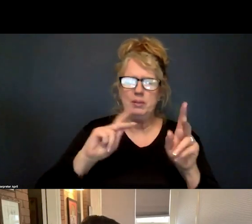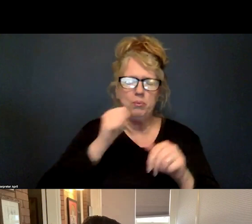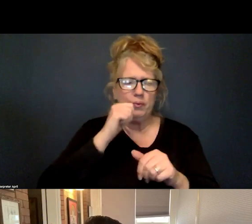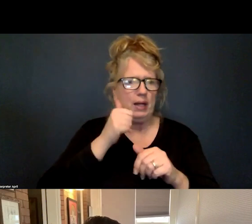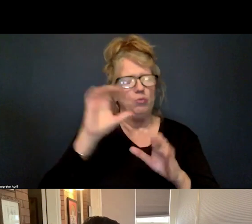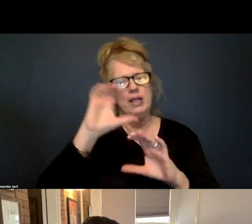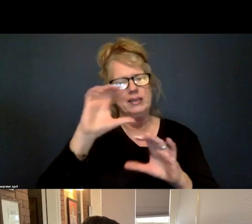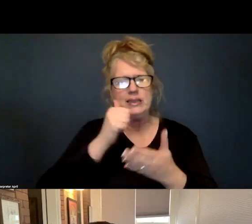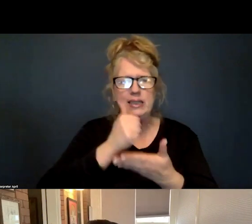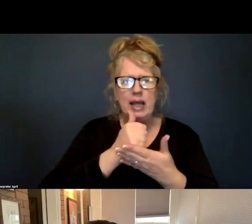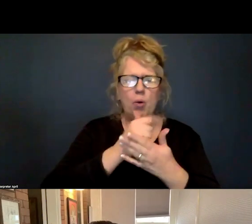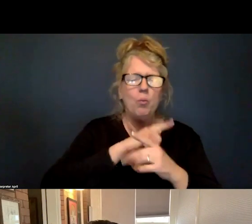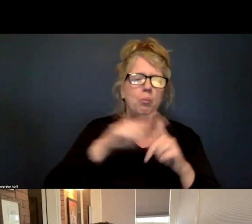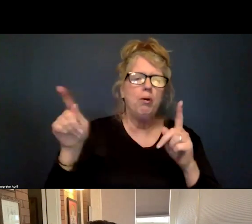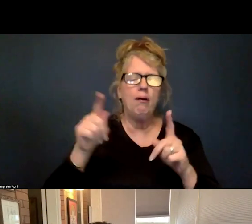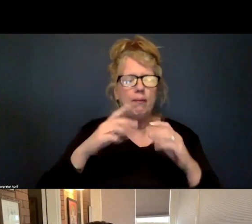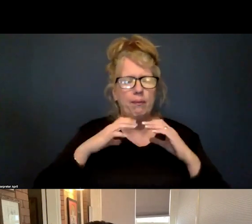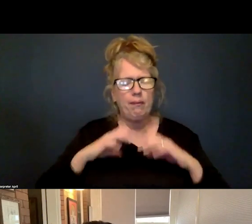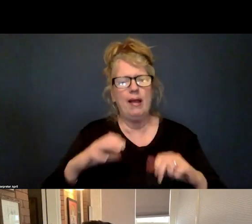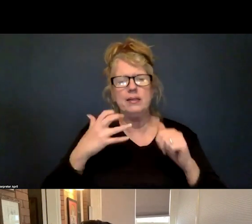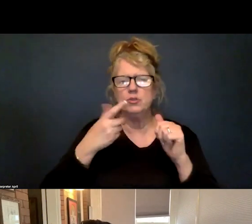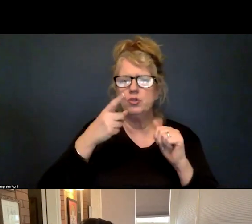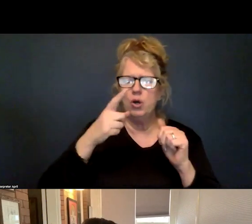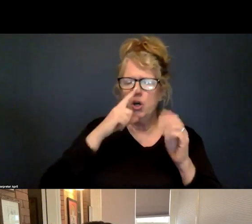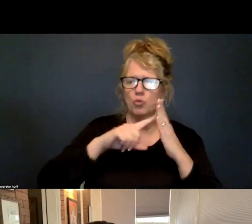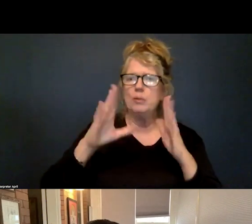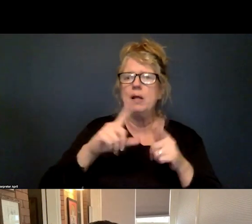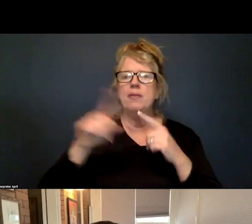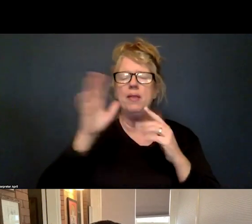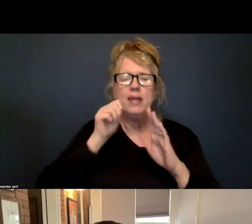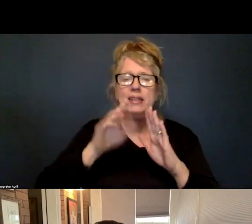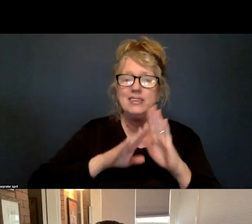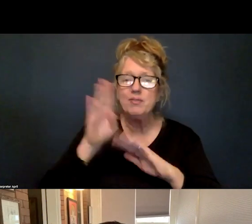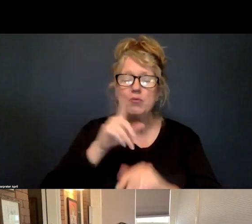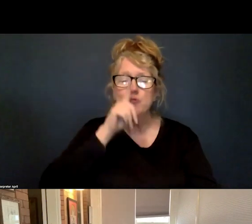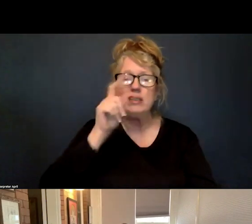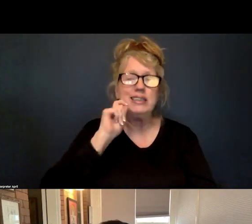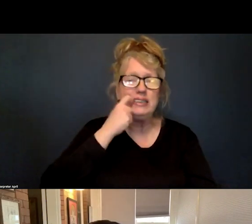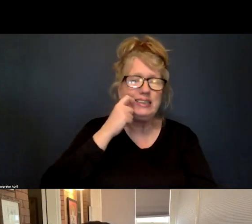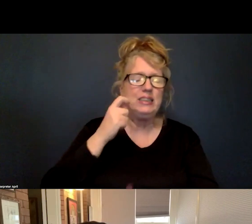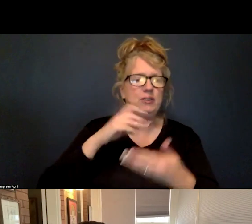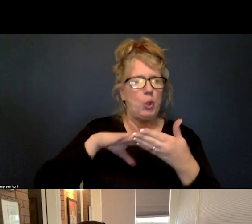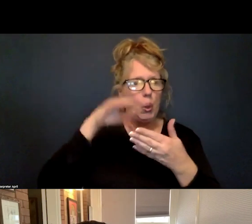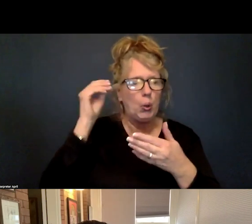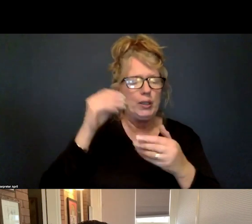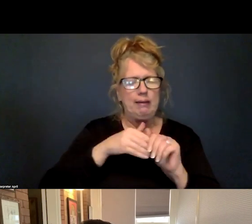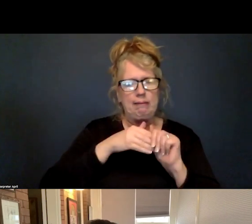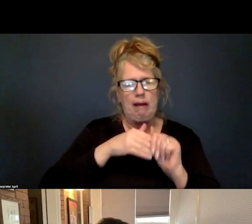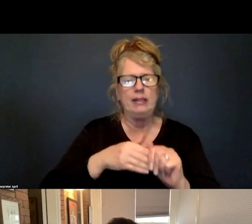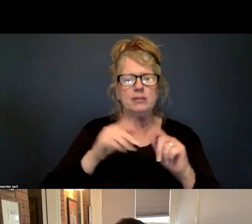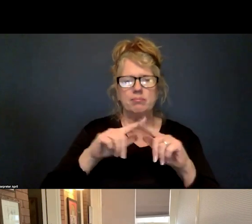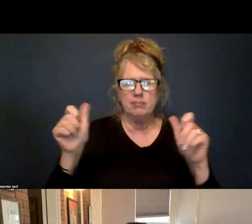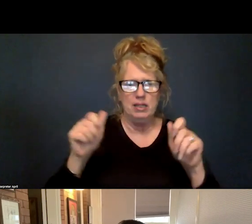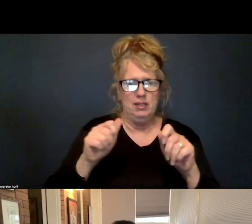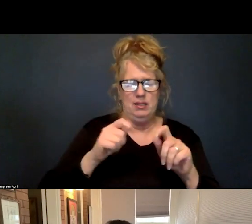but the clients were the researchers. Then they developed some really neat machine learning guidance where the